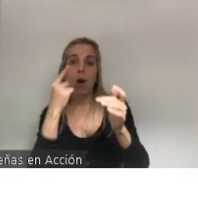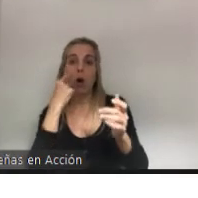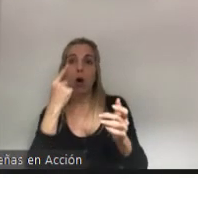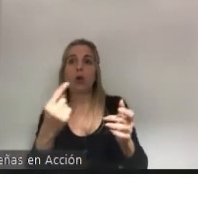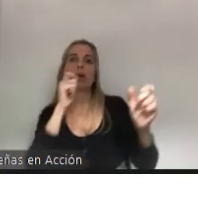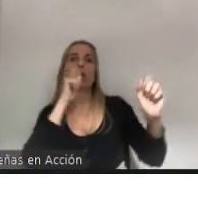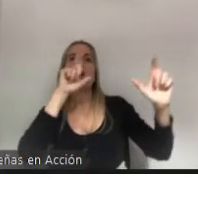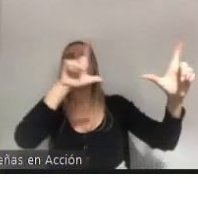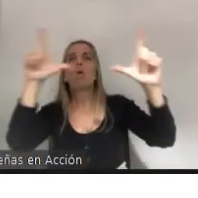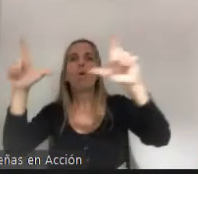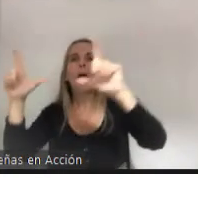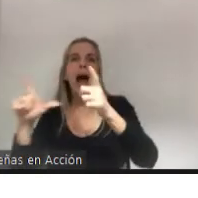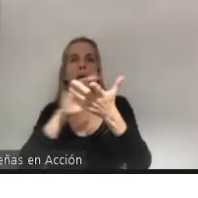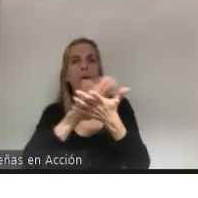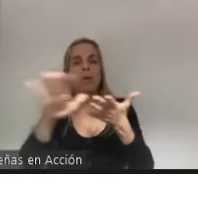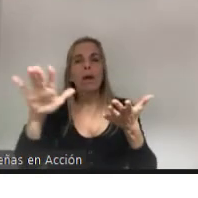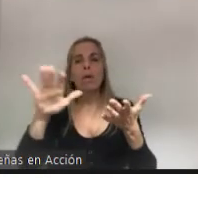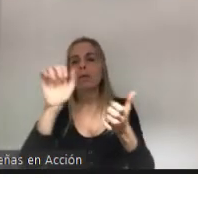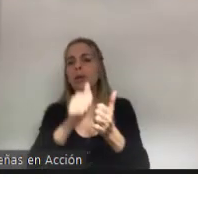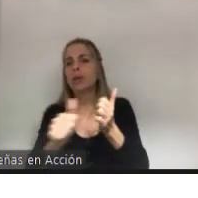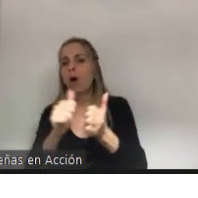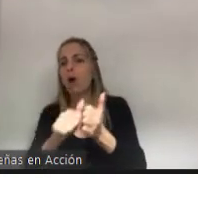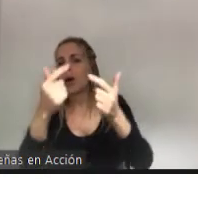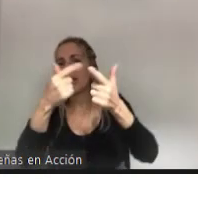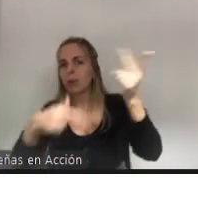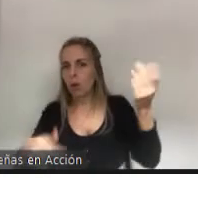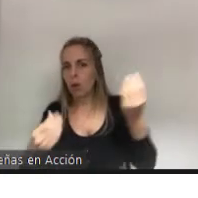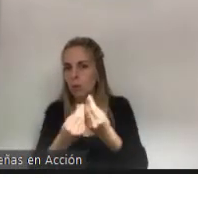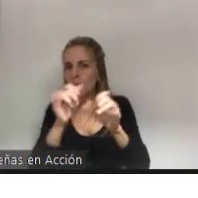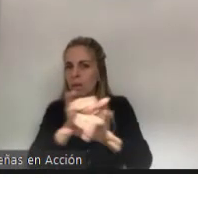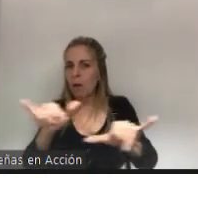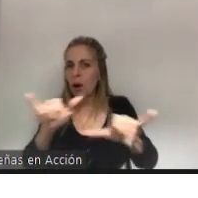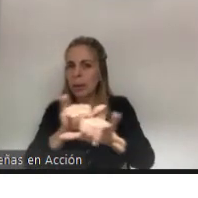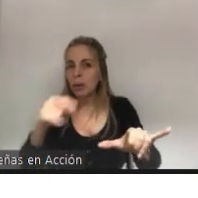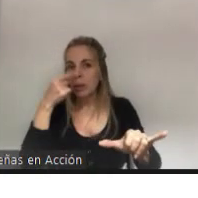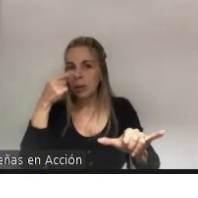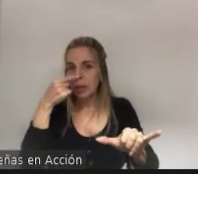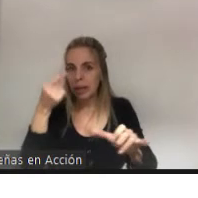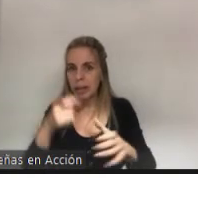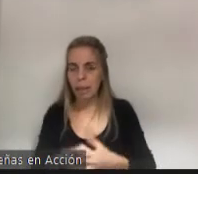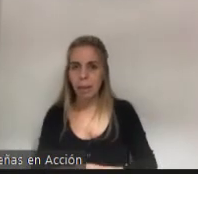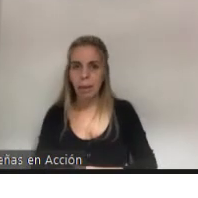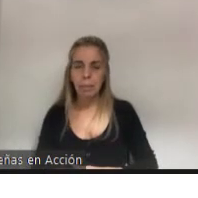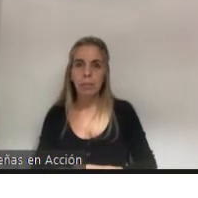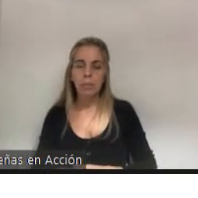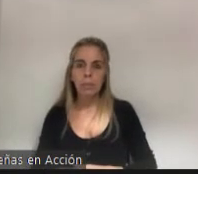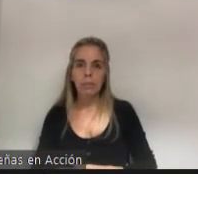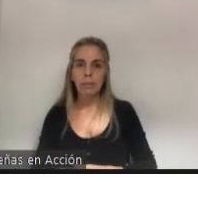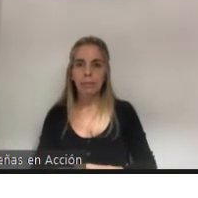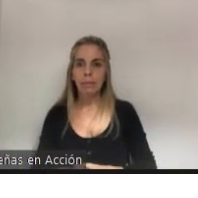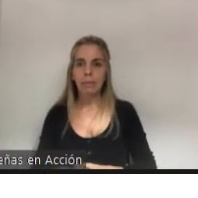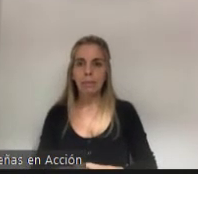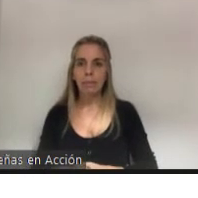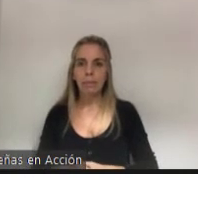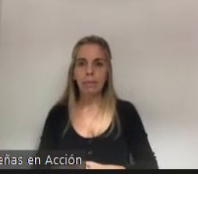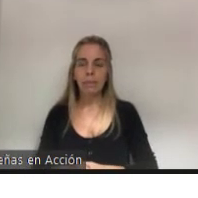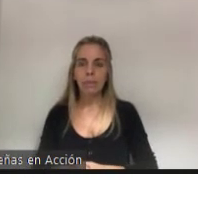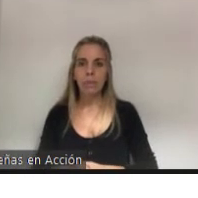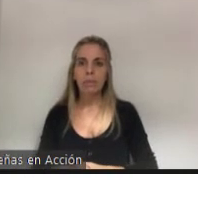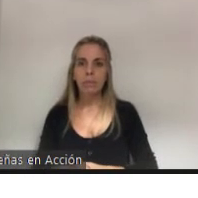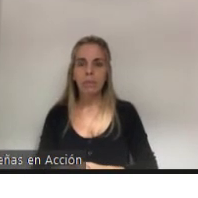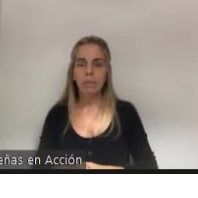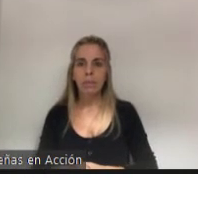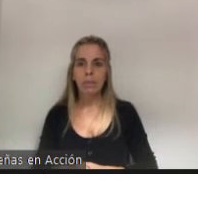unnecessary. What about transatlantic trips or the concentration of people, crowds of people were not necessary? How